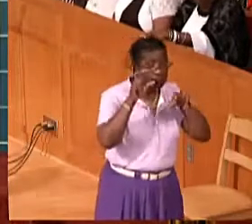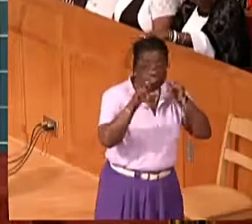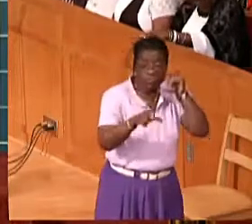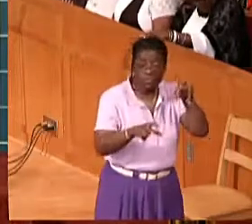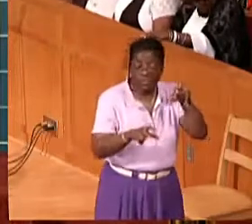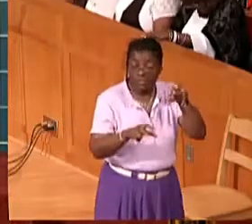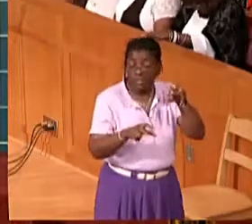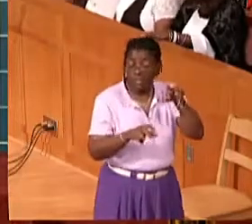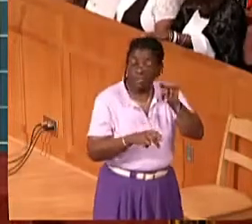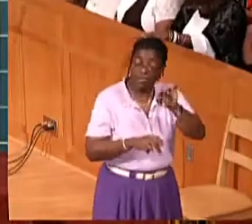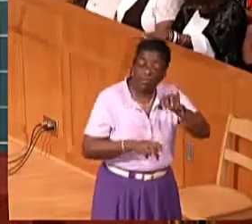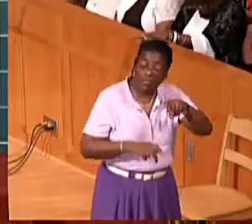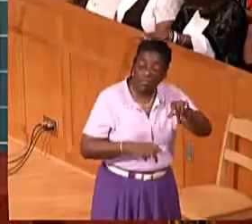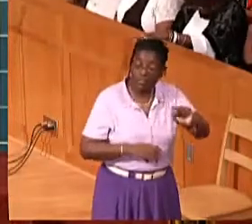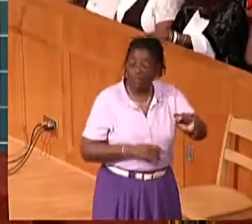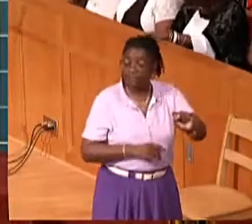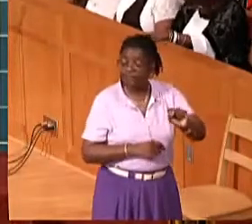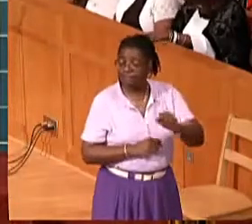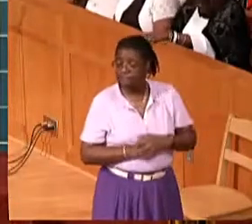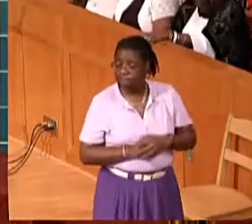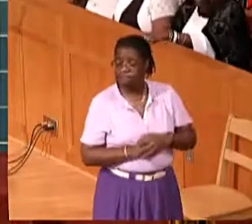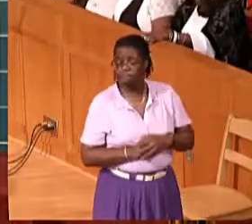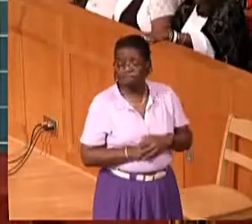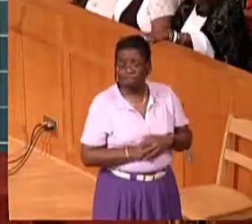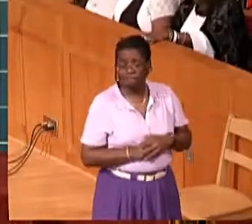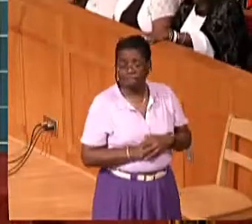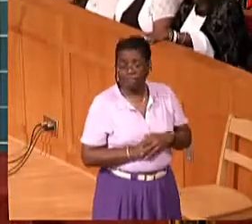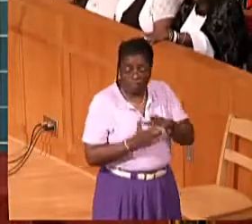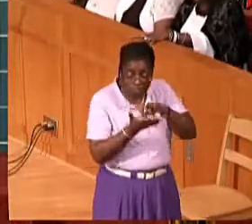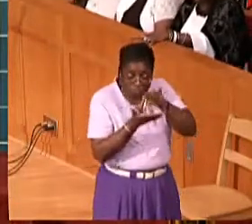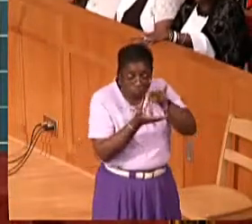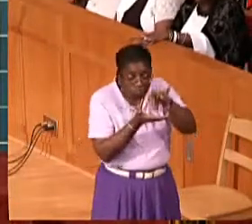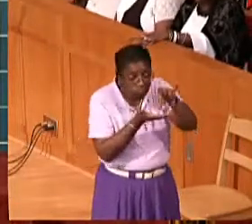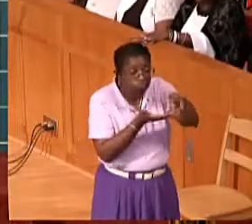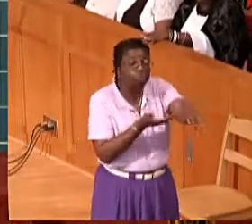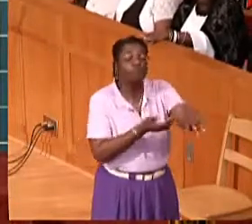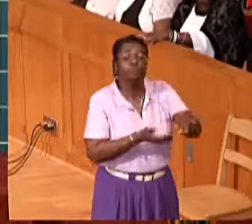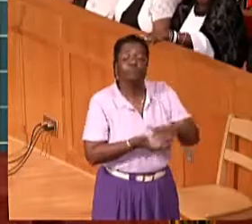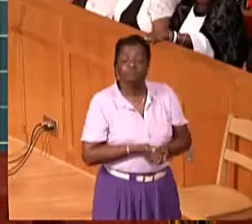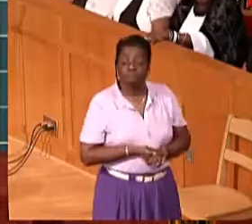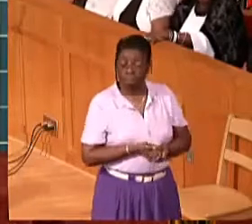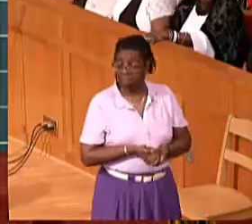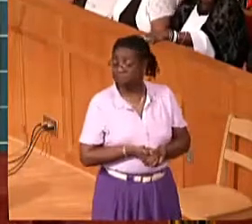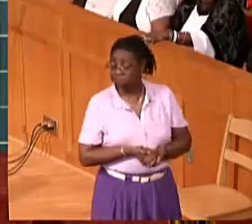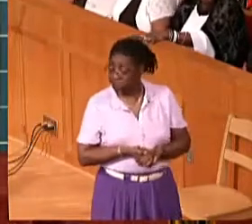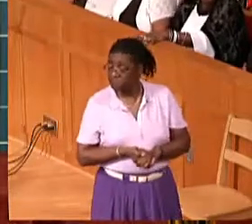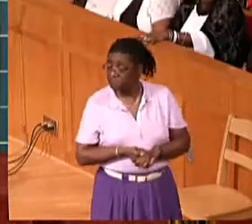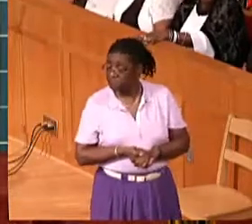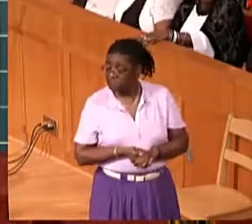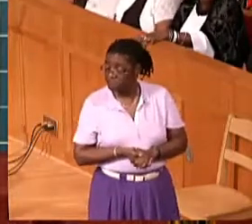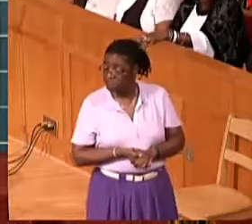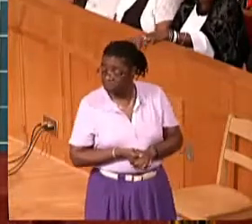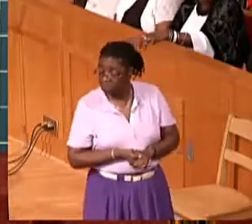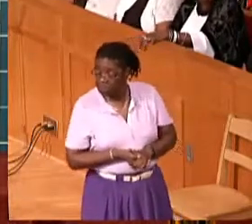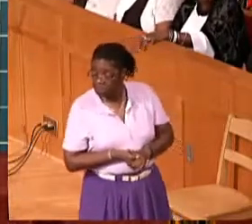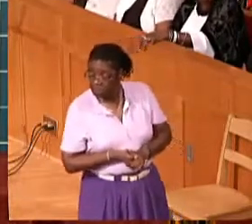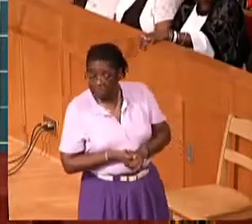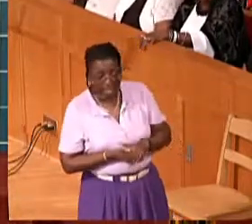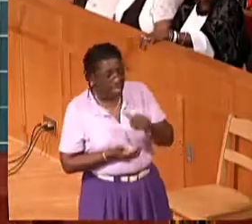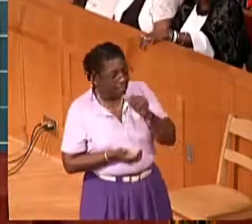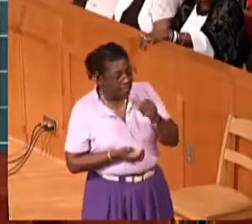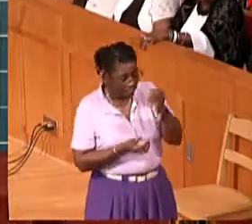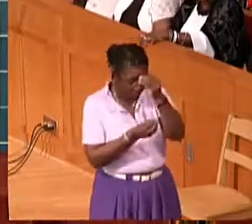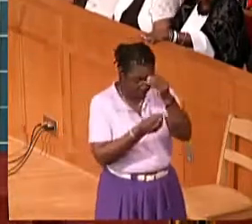Come on, help me. Because there are some things you can learn. And you know, I can't tell y'all everything